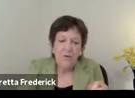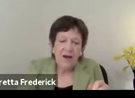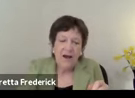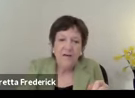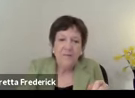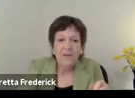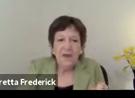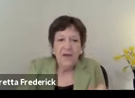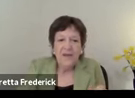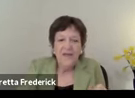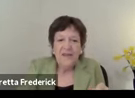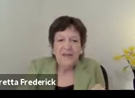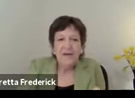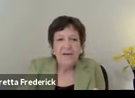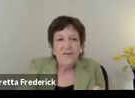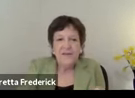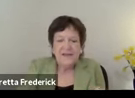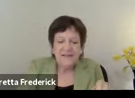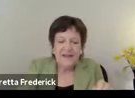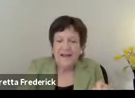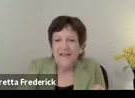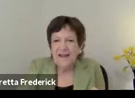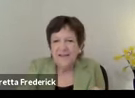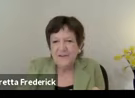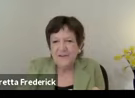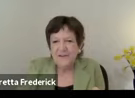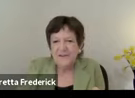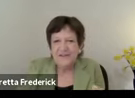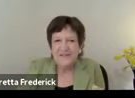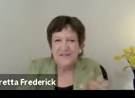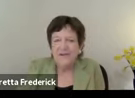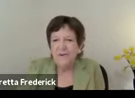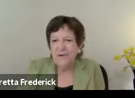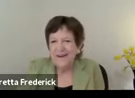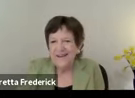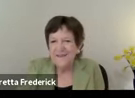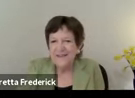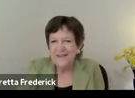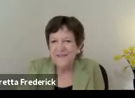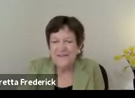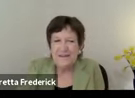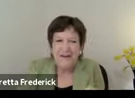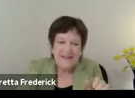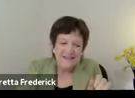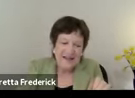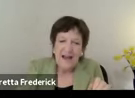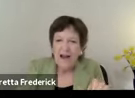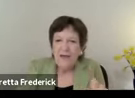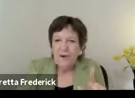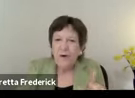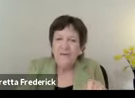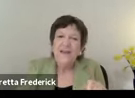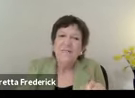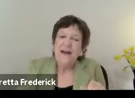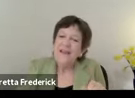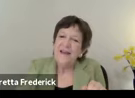So, the first thing I'd like to do is to just tell you where we're headed with this 15 minutes.